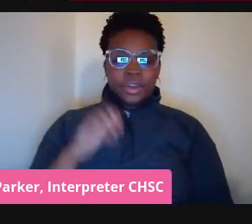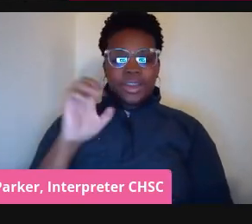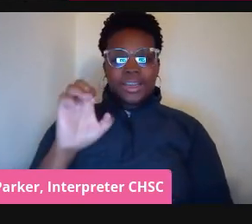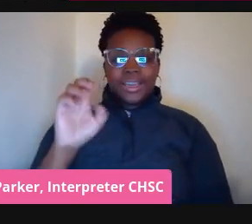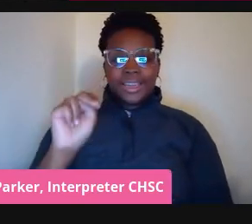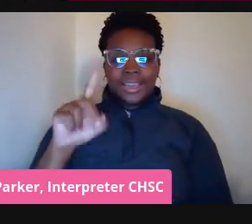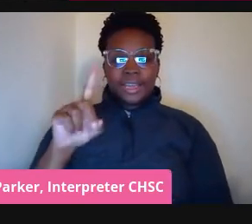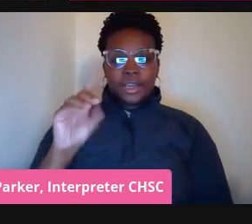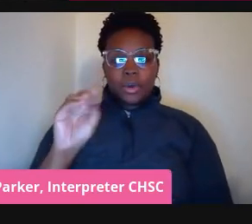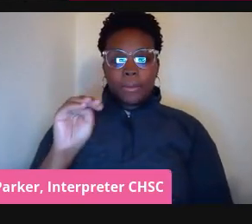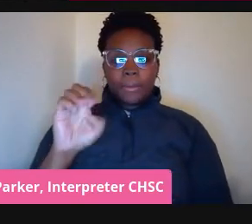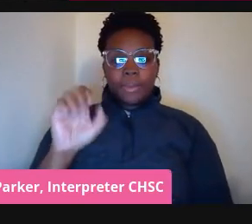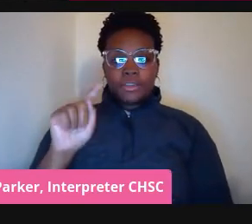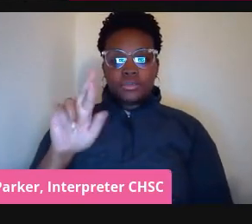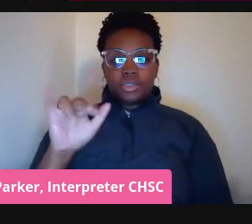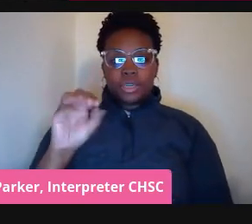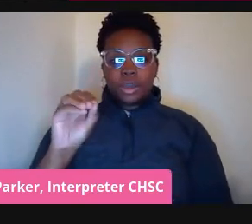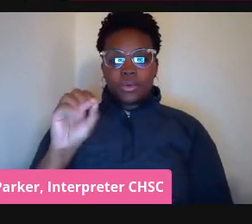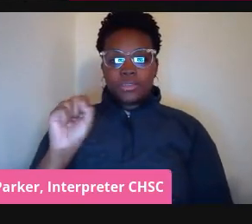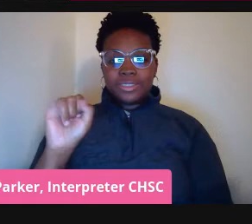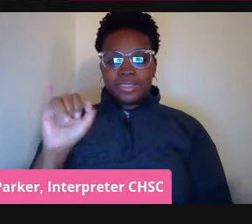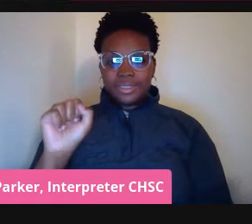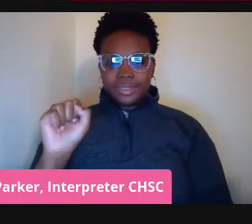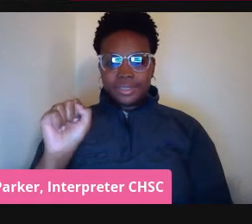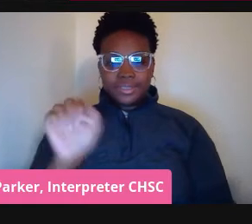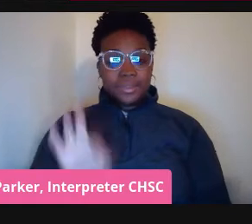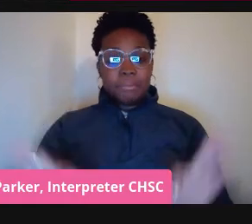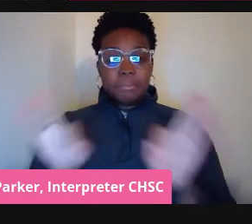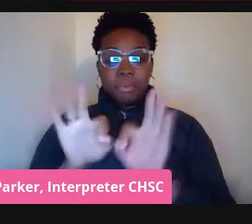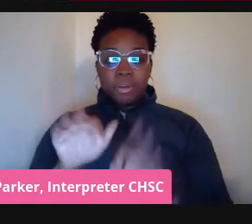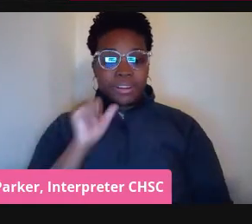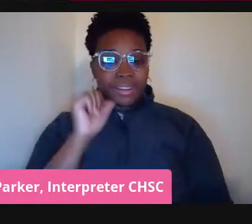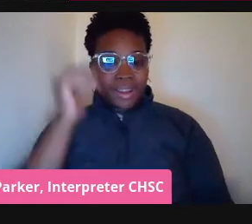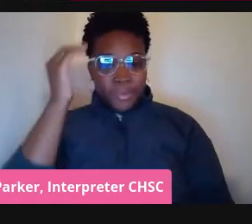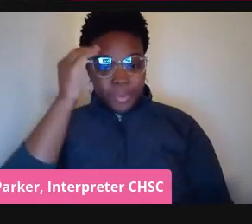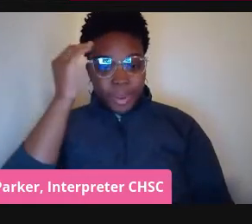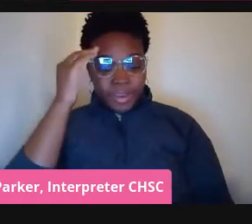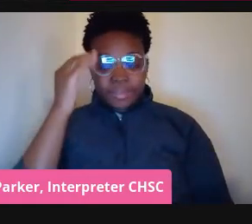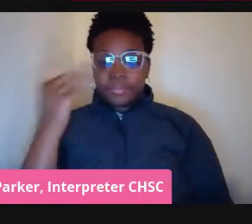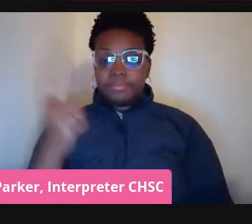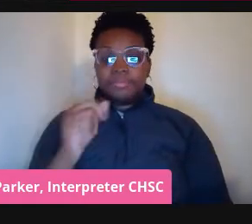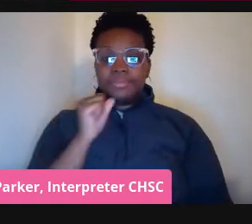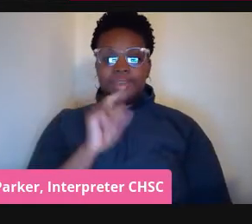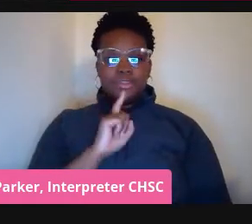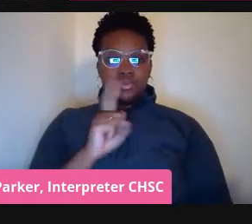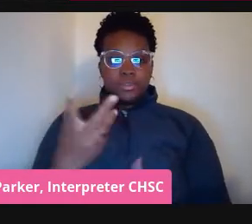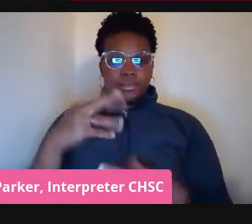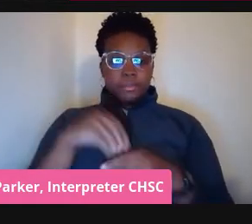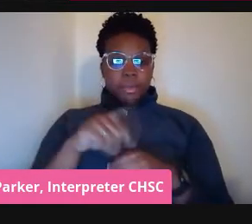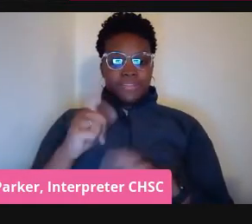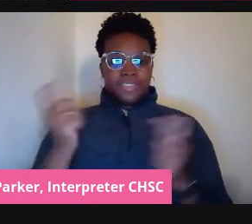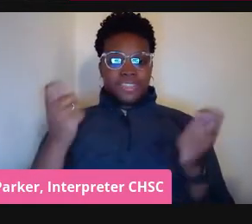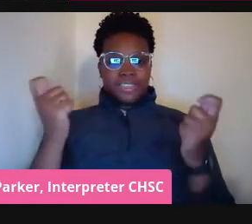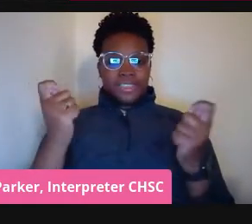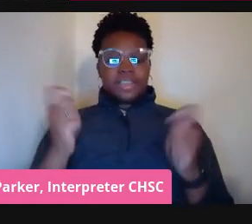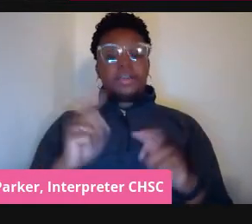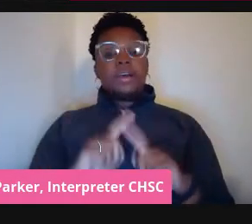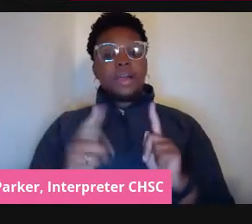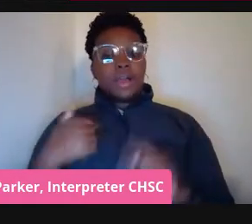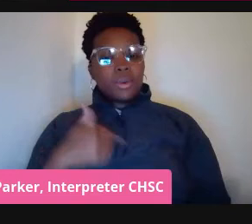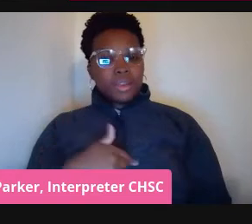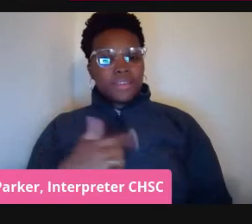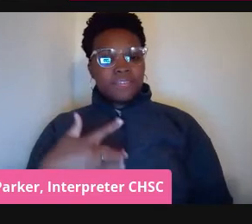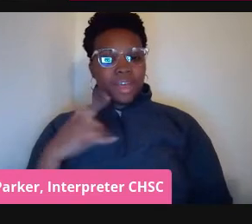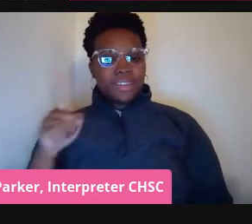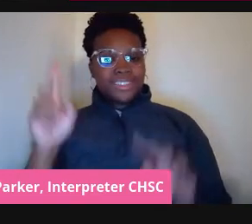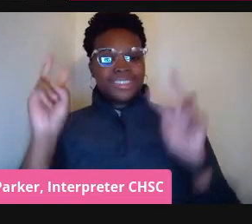and something we weren't even aware of at first, and something that we weren't sure was going to be part of this festival. But we felt that this